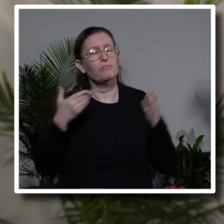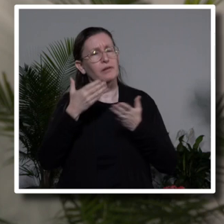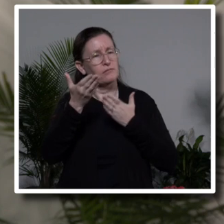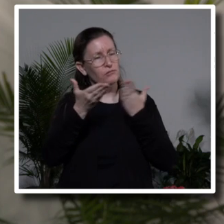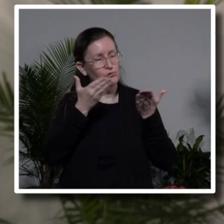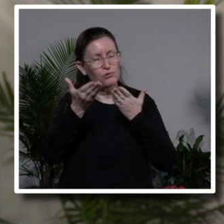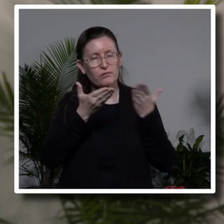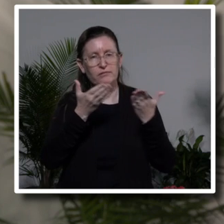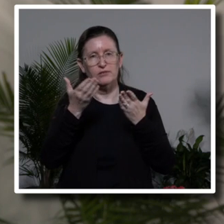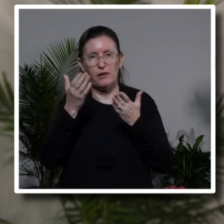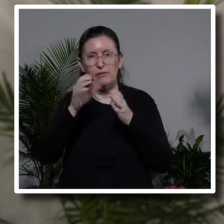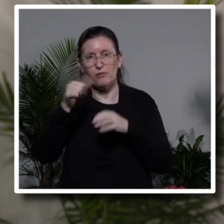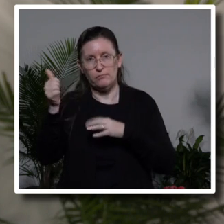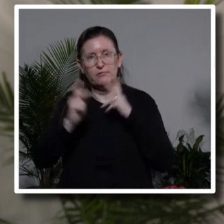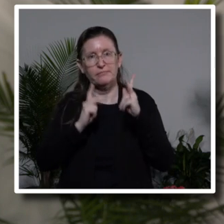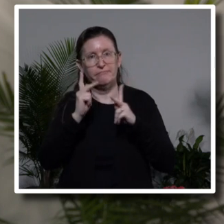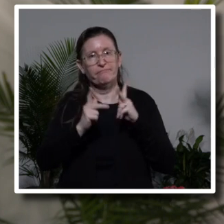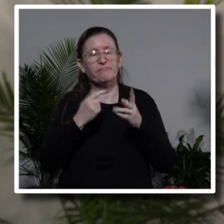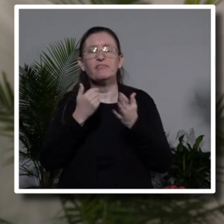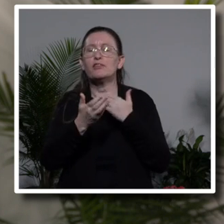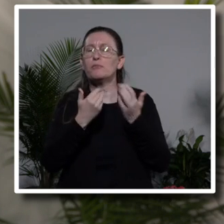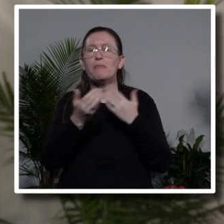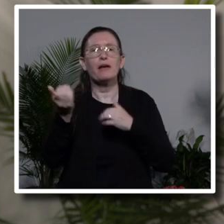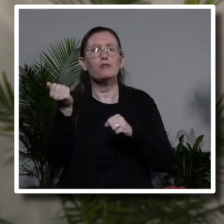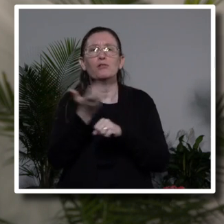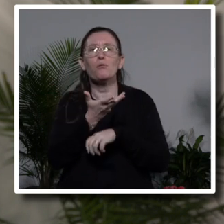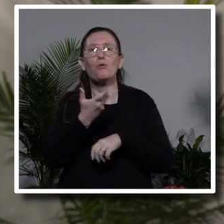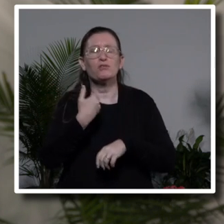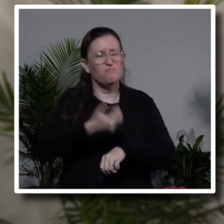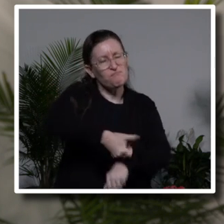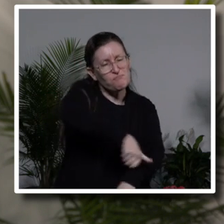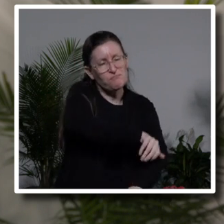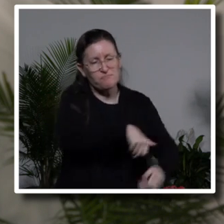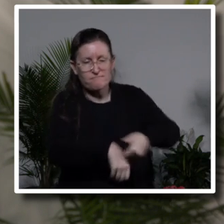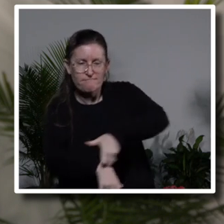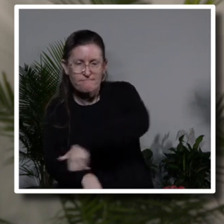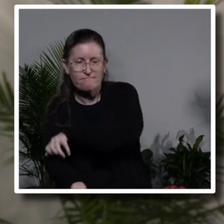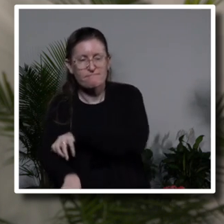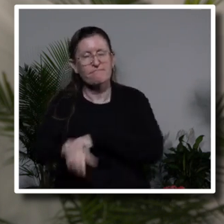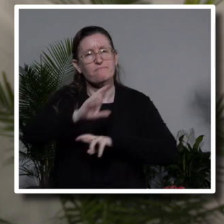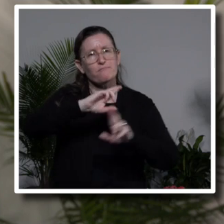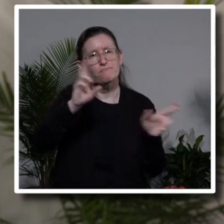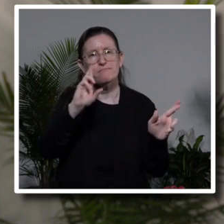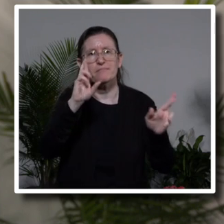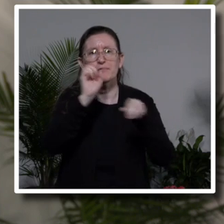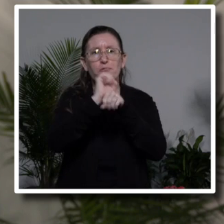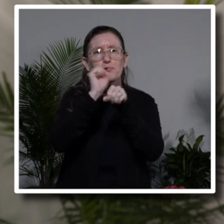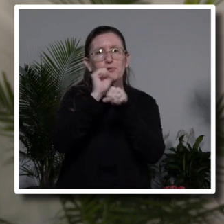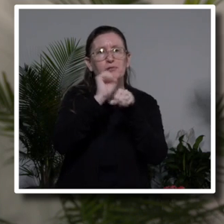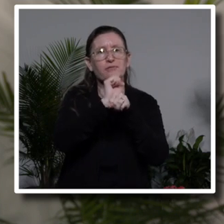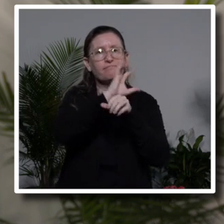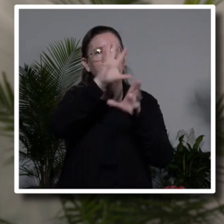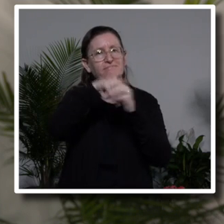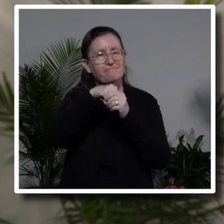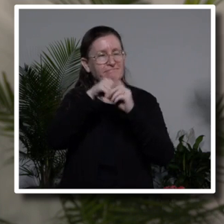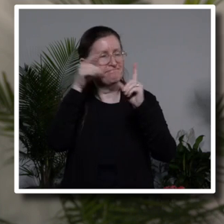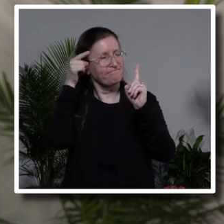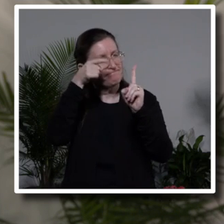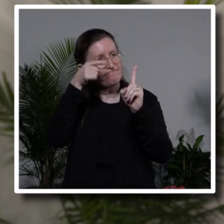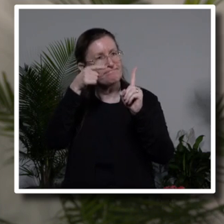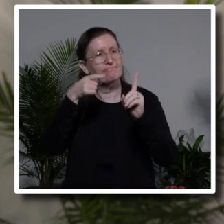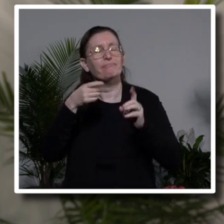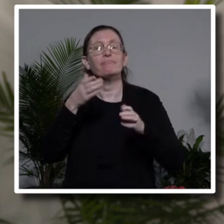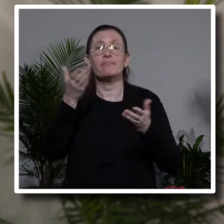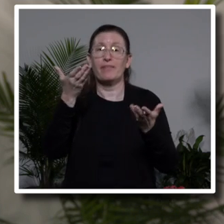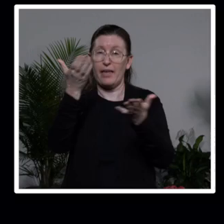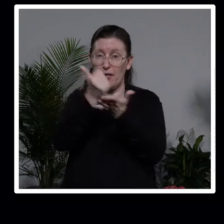to serving others. No matter what the cause, he was there rolling up his sleeves, ready to work and complete the mission. So